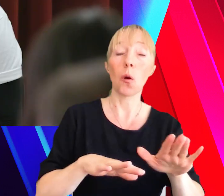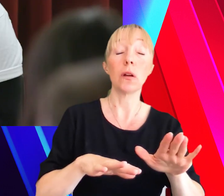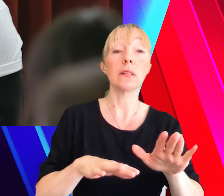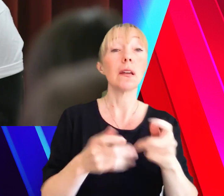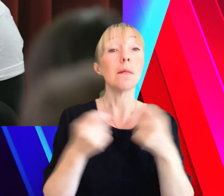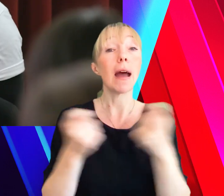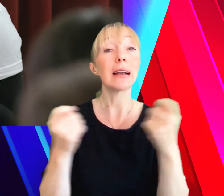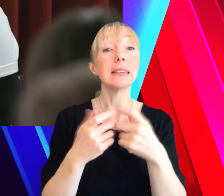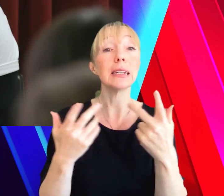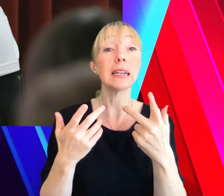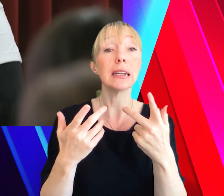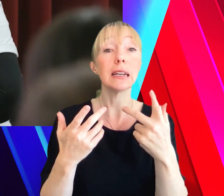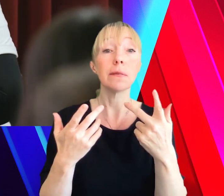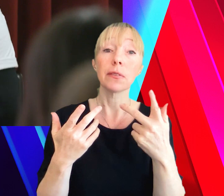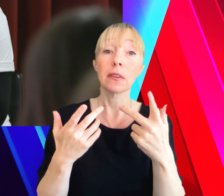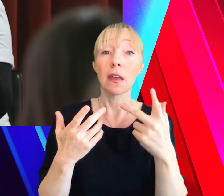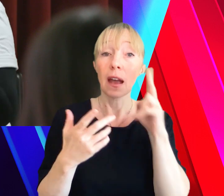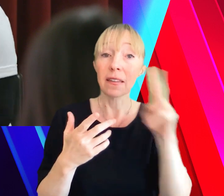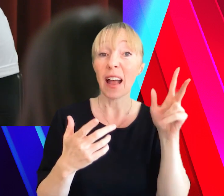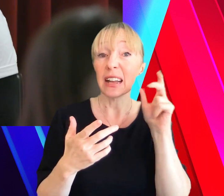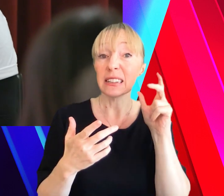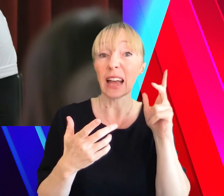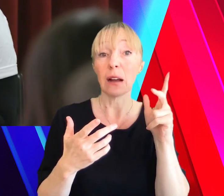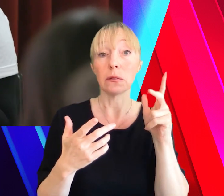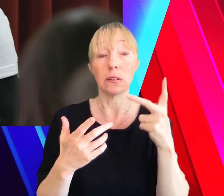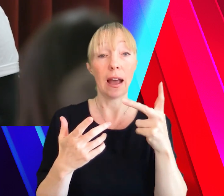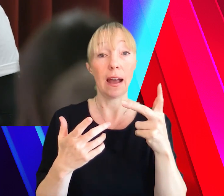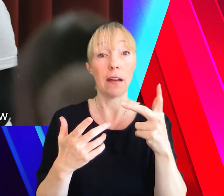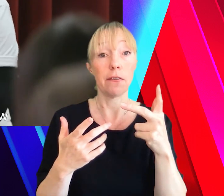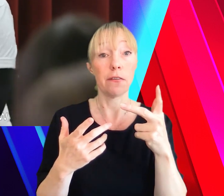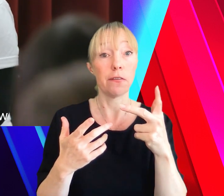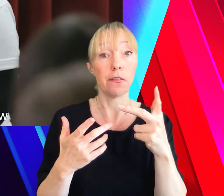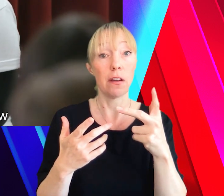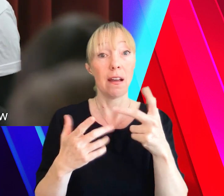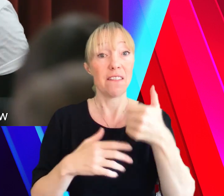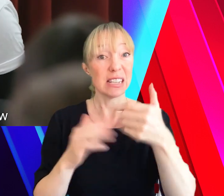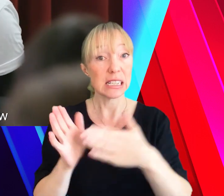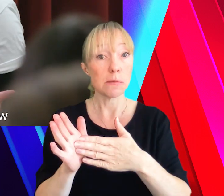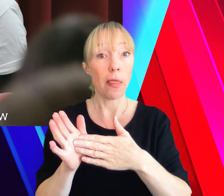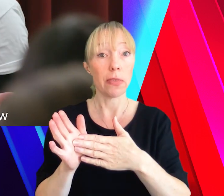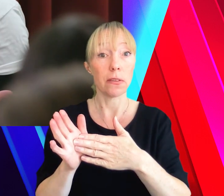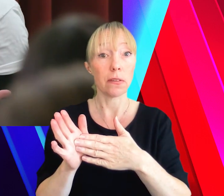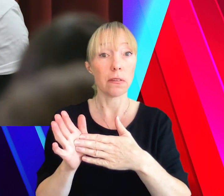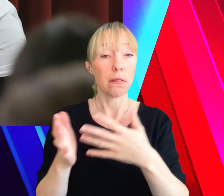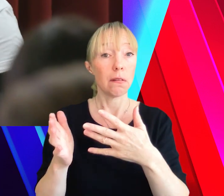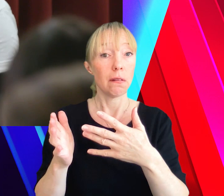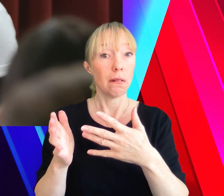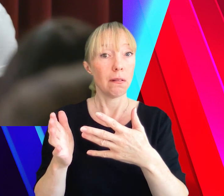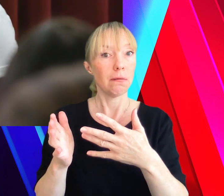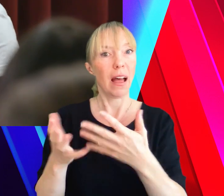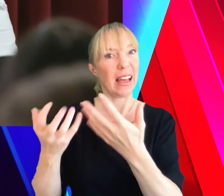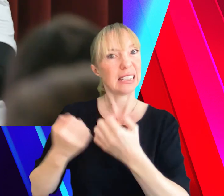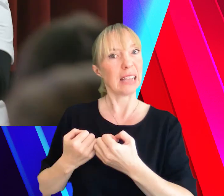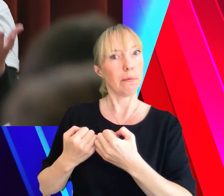stuff. You know, Sight and Sound put out a Godard issue every 6 months. If that's not fan behaviour, I don't know what is, but because